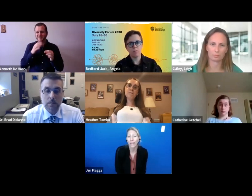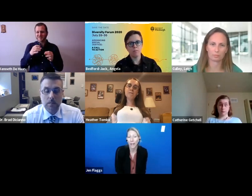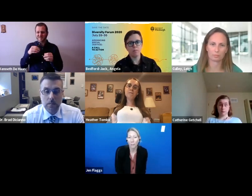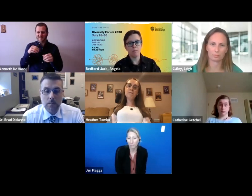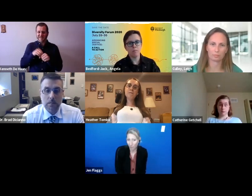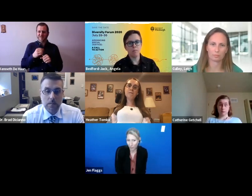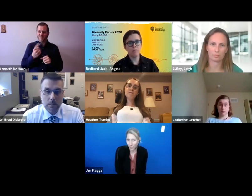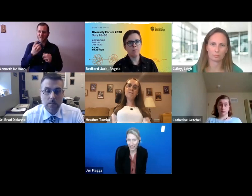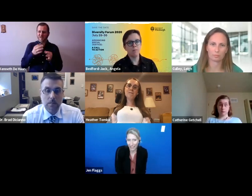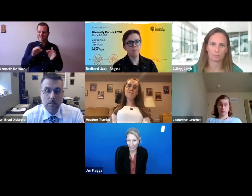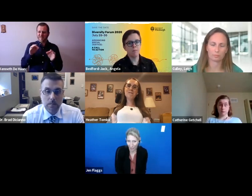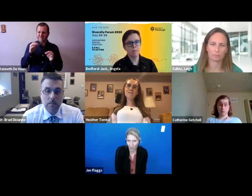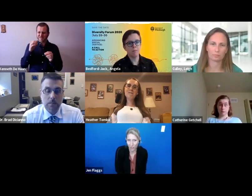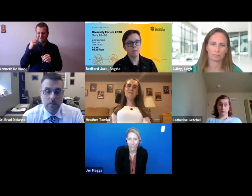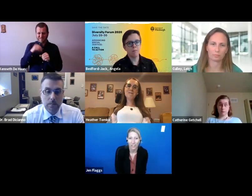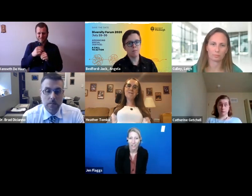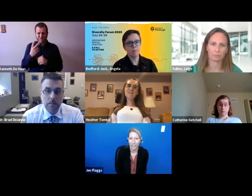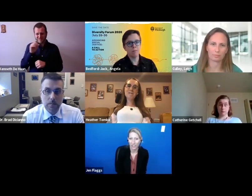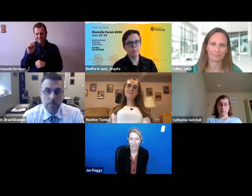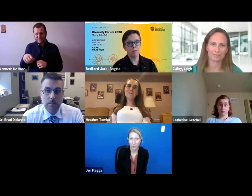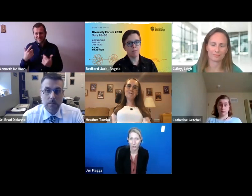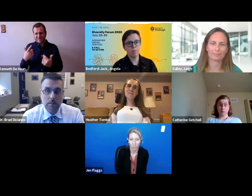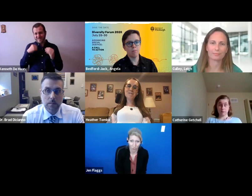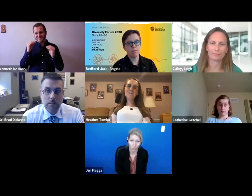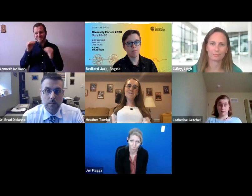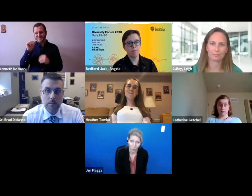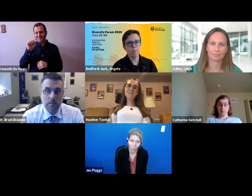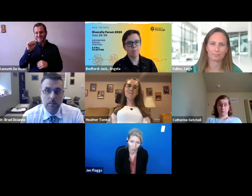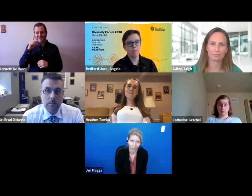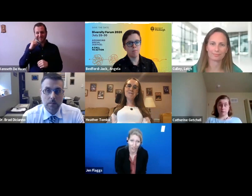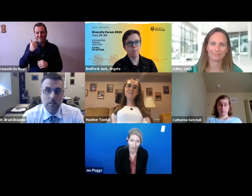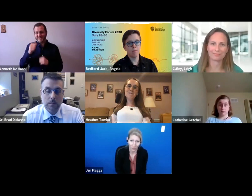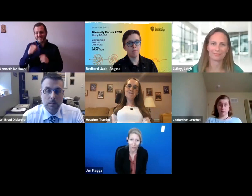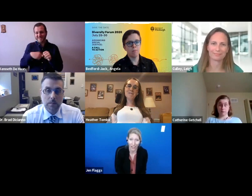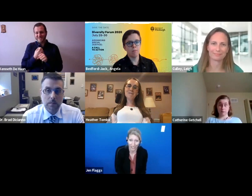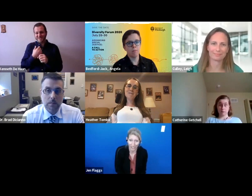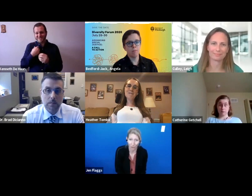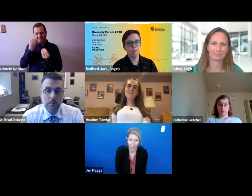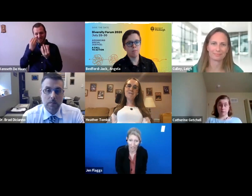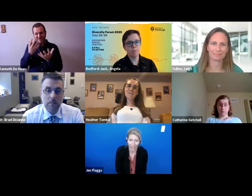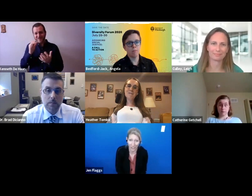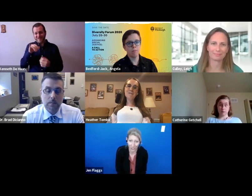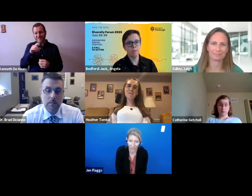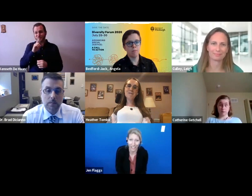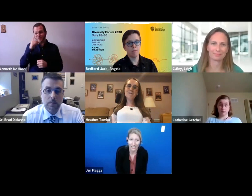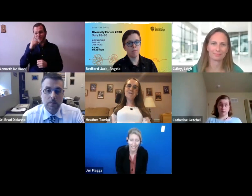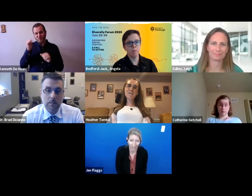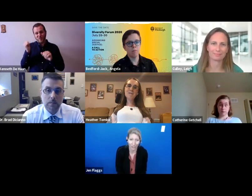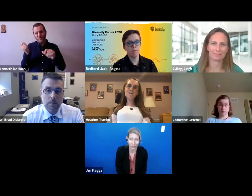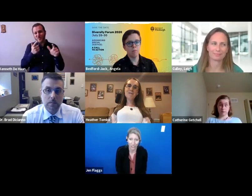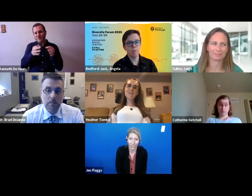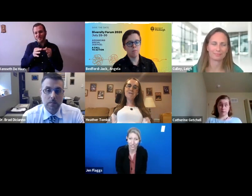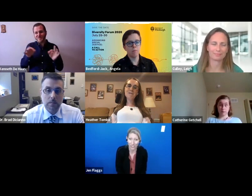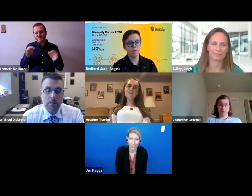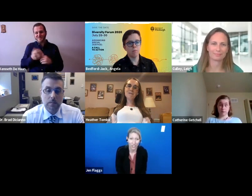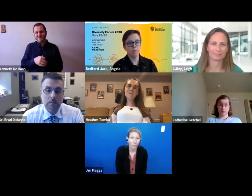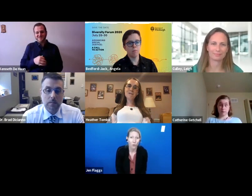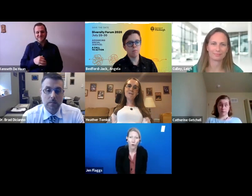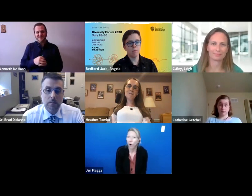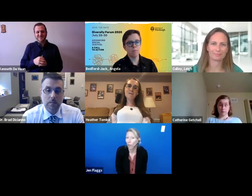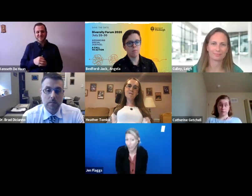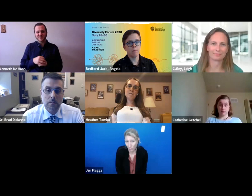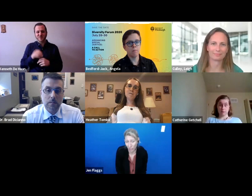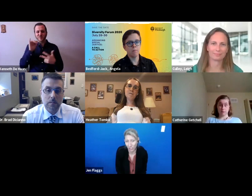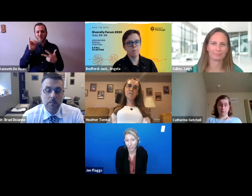and you cannot be fluent in any language in two semesters worth of work. I've taught ASL for 10 years, and I can tell you it's